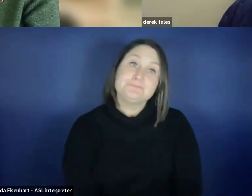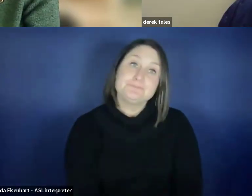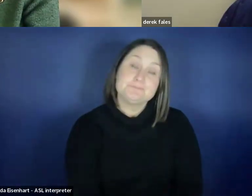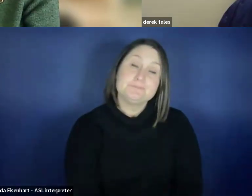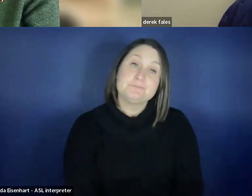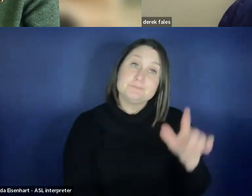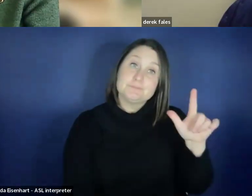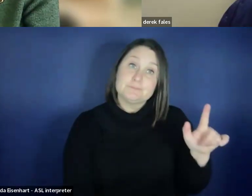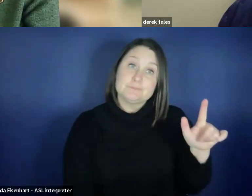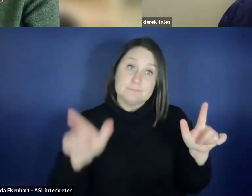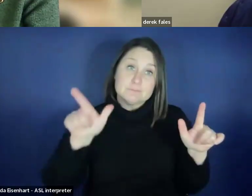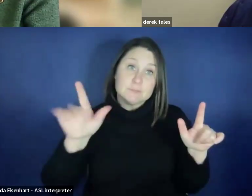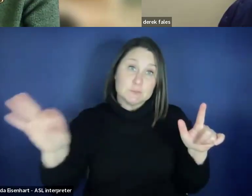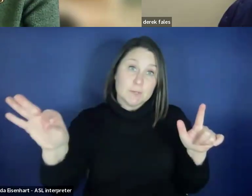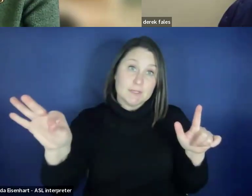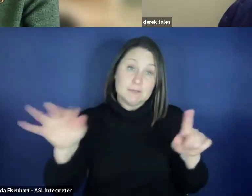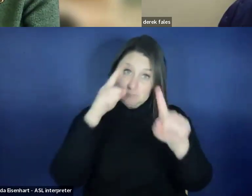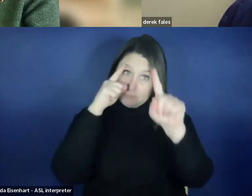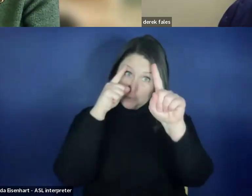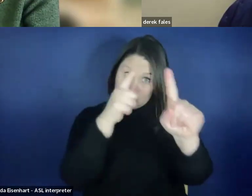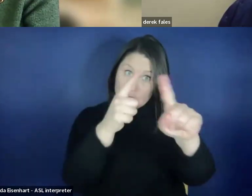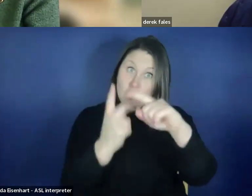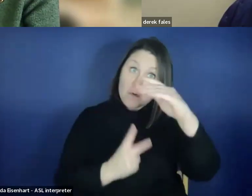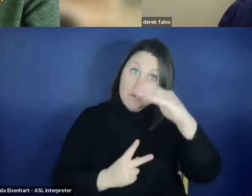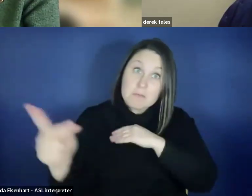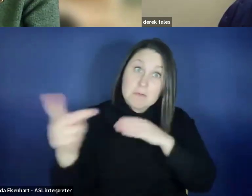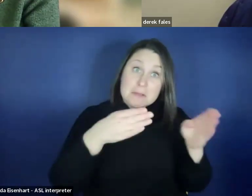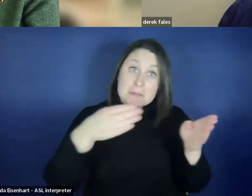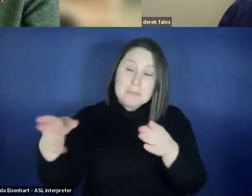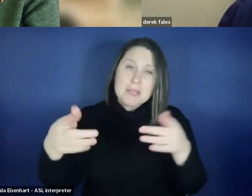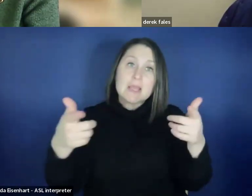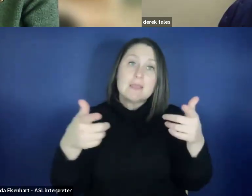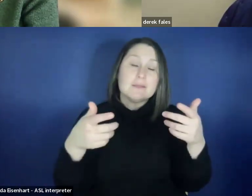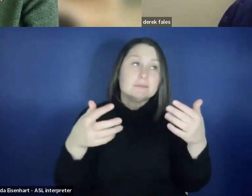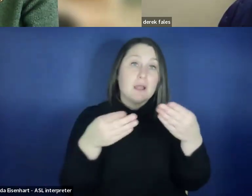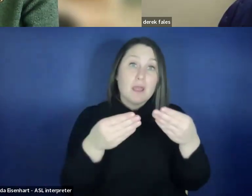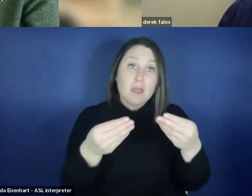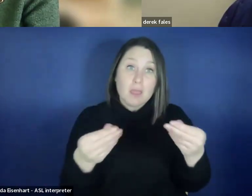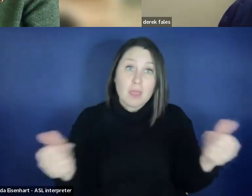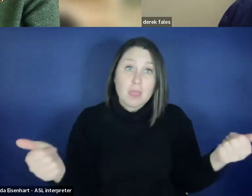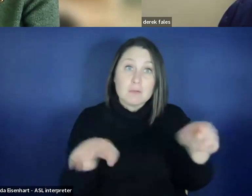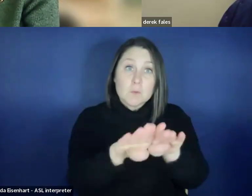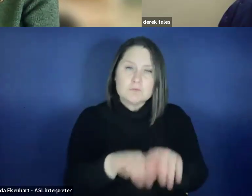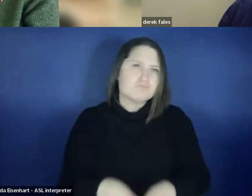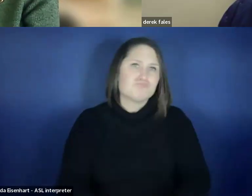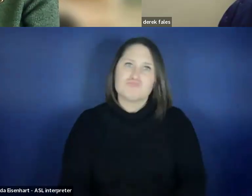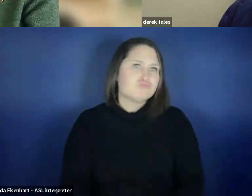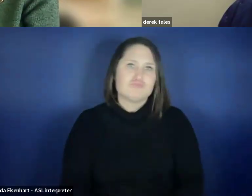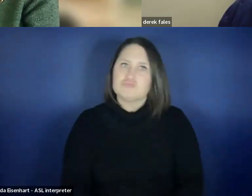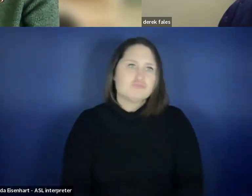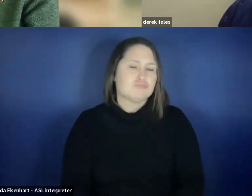21 and 29 is not being planned to be closed at this time,